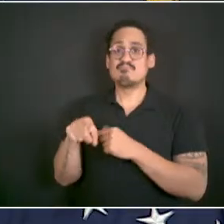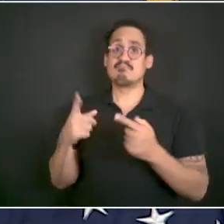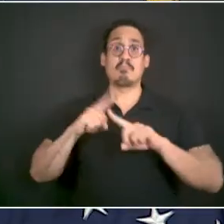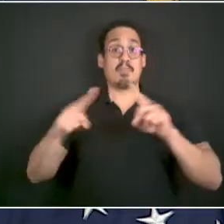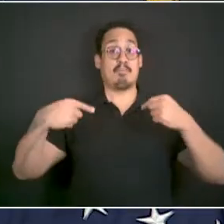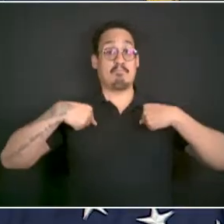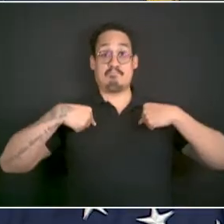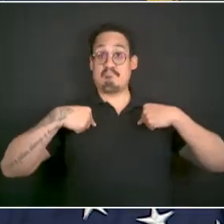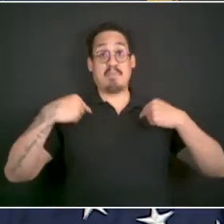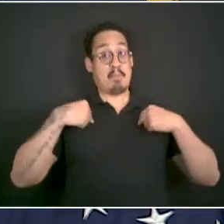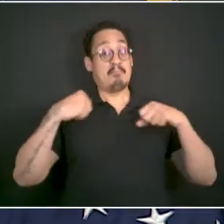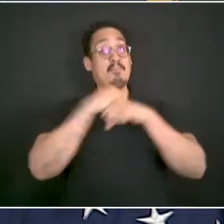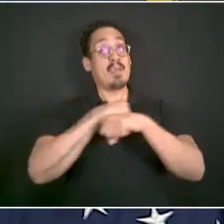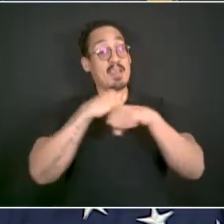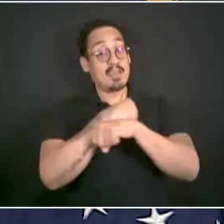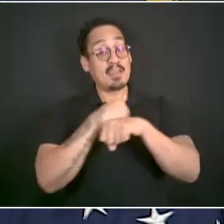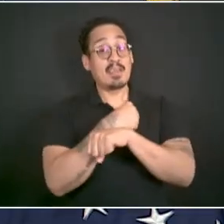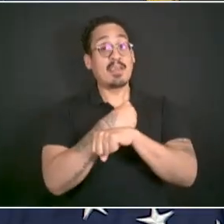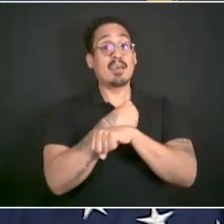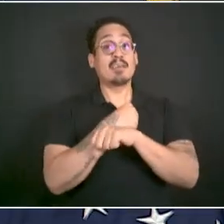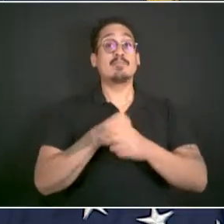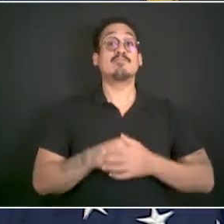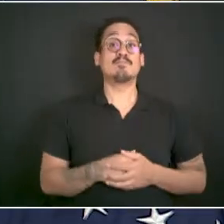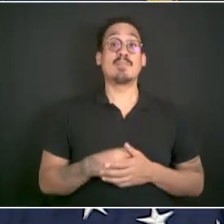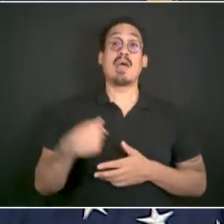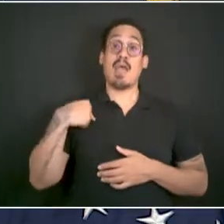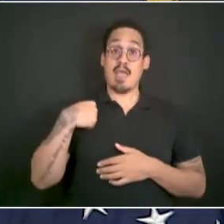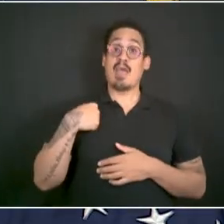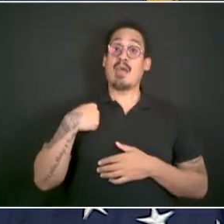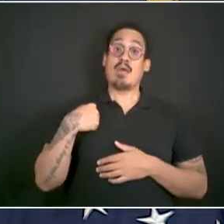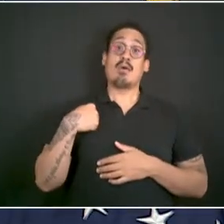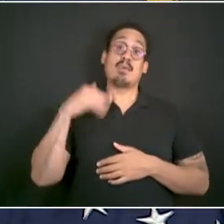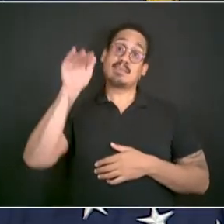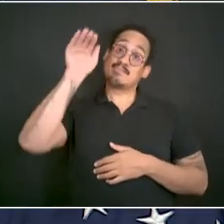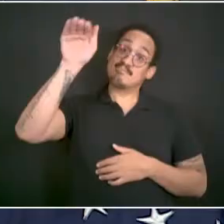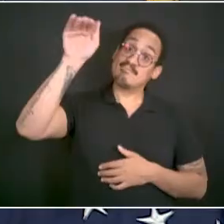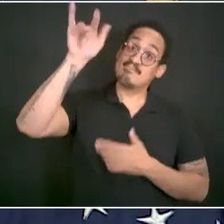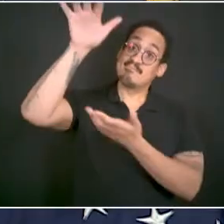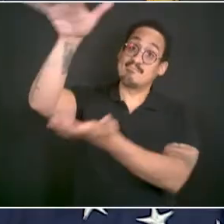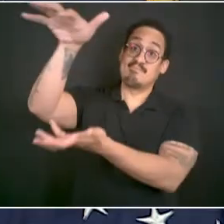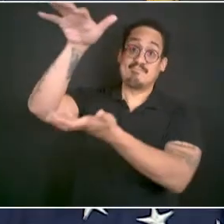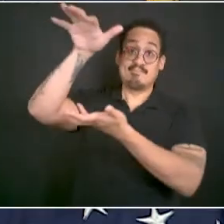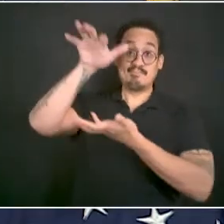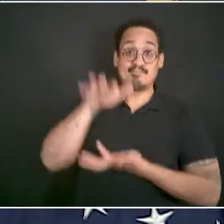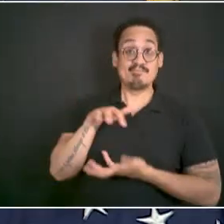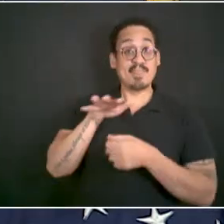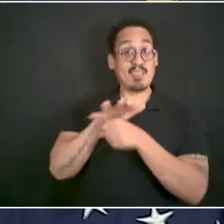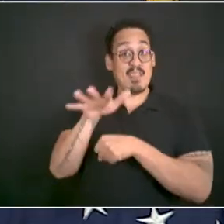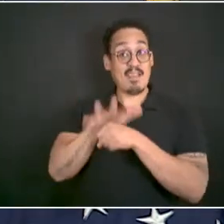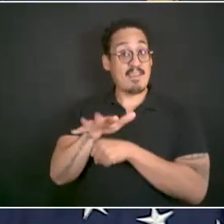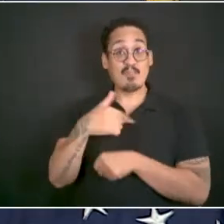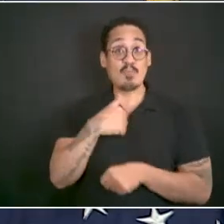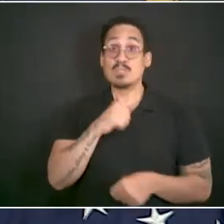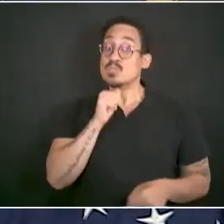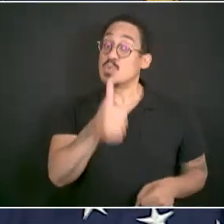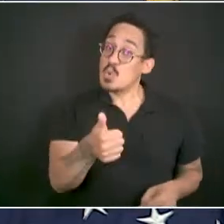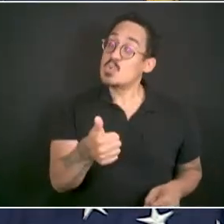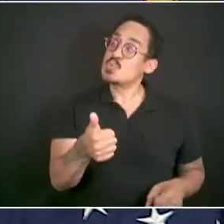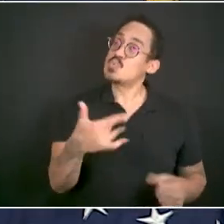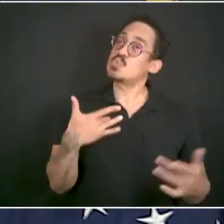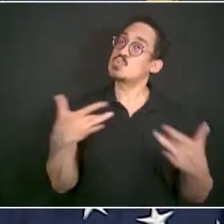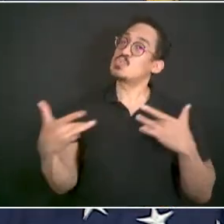am concerned if we don't get the resources we need. Everything from housing vouchers